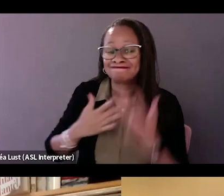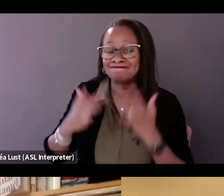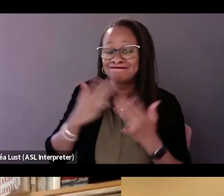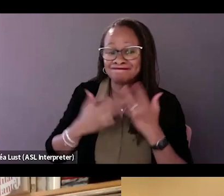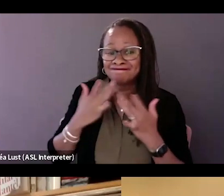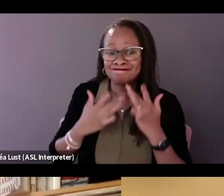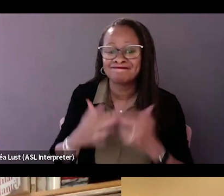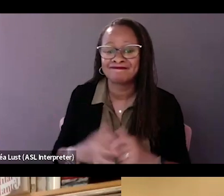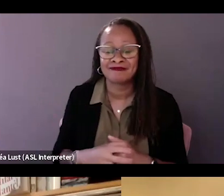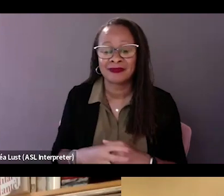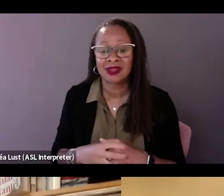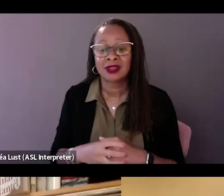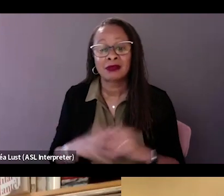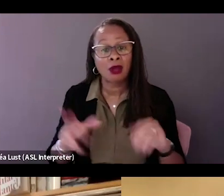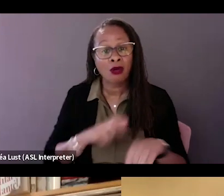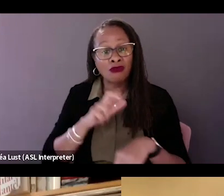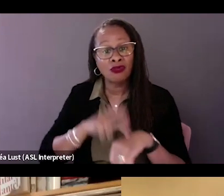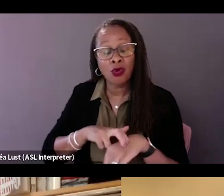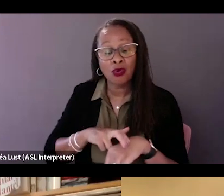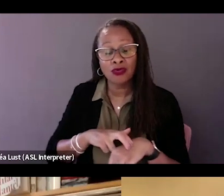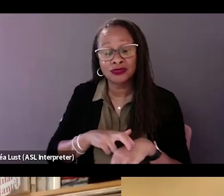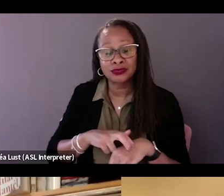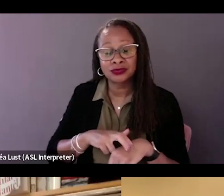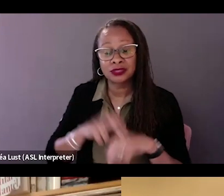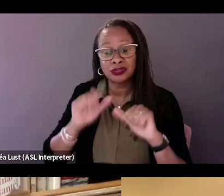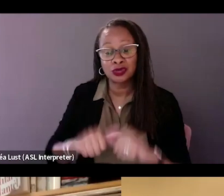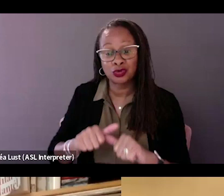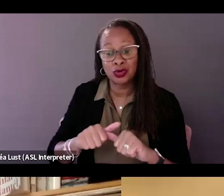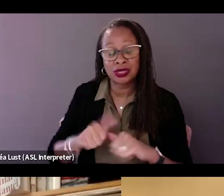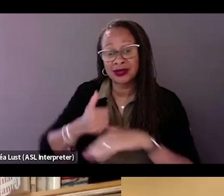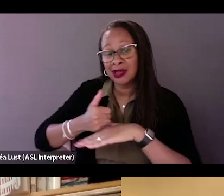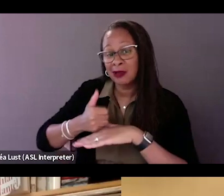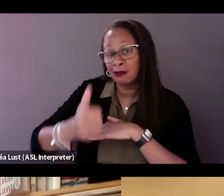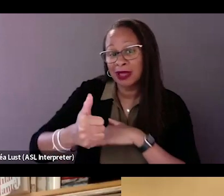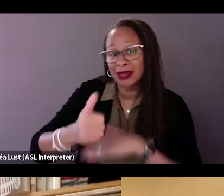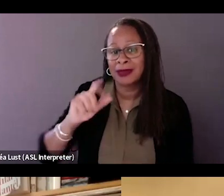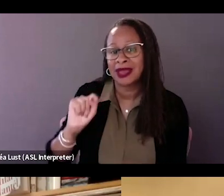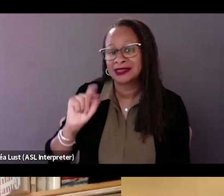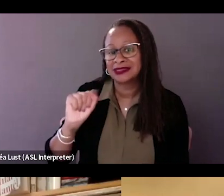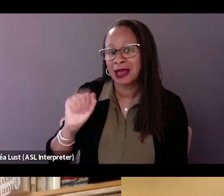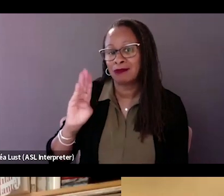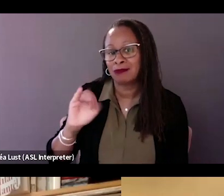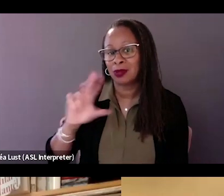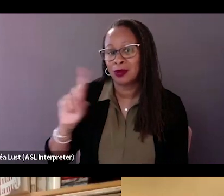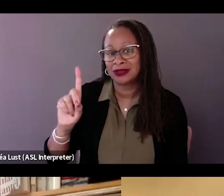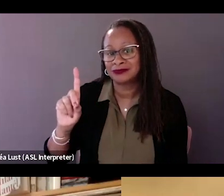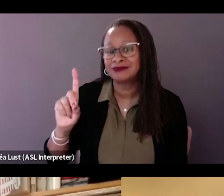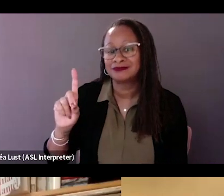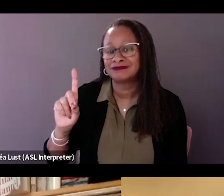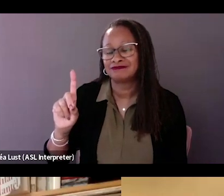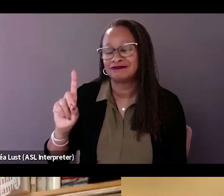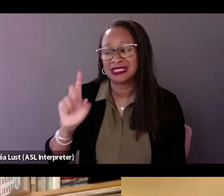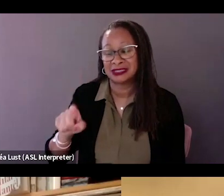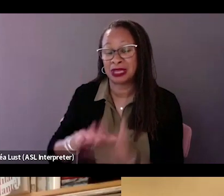We Of course, you can blame the tabloidization of news, but that